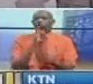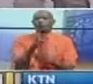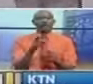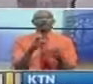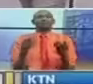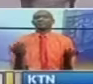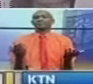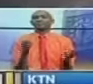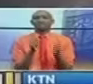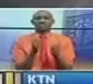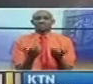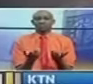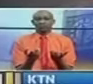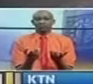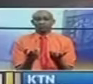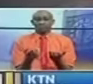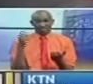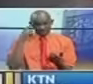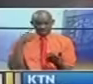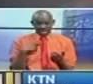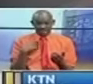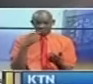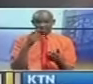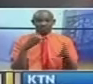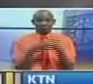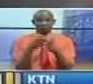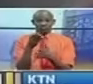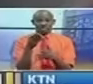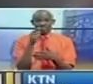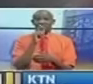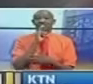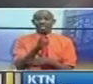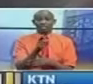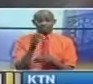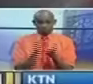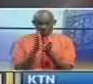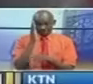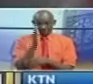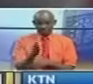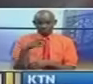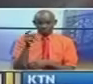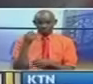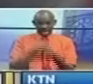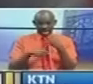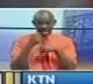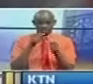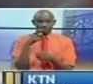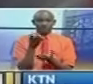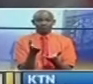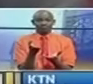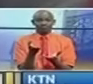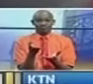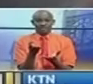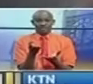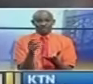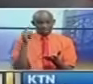were directed at. Conservatory orders or injunctions are only directed at the person whose action you are seeking to stop.